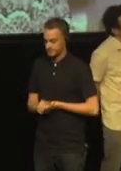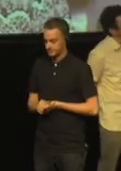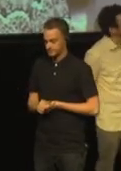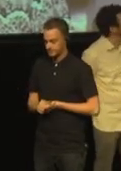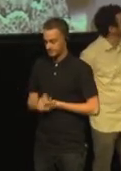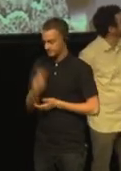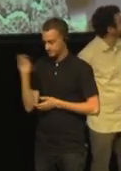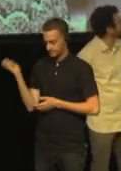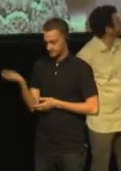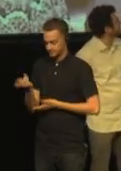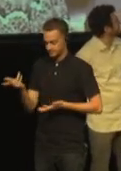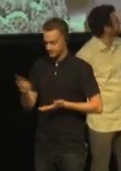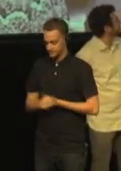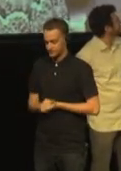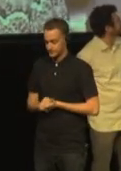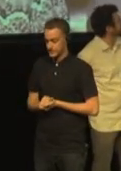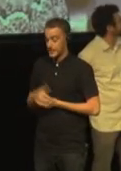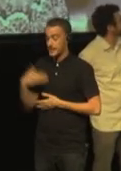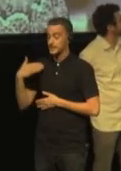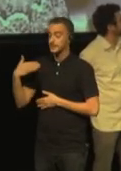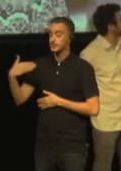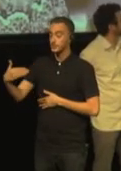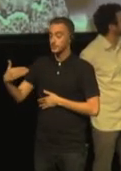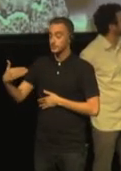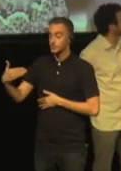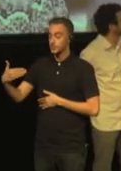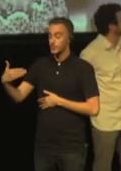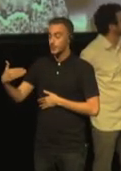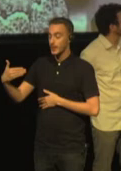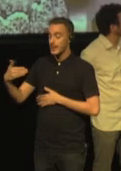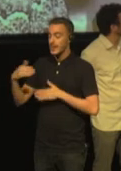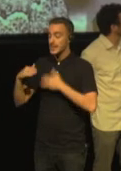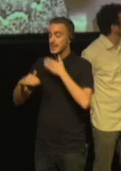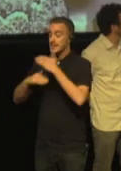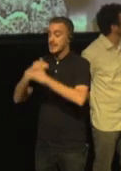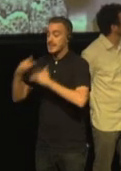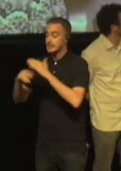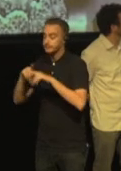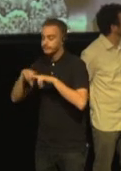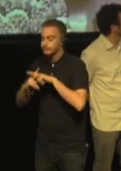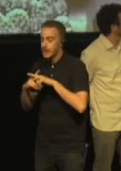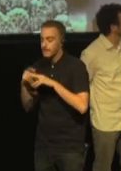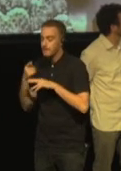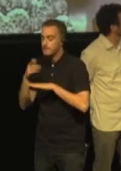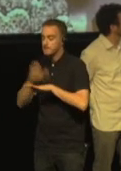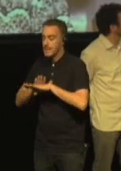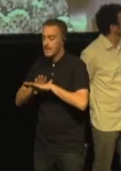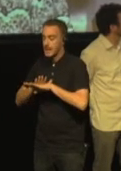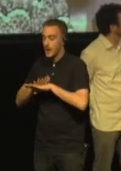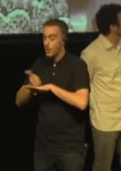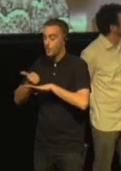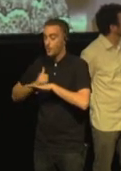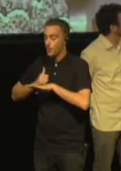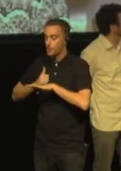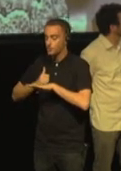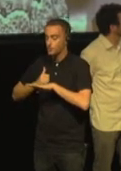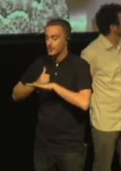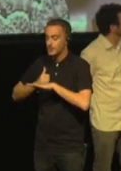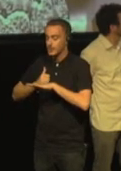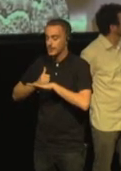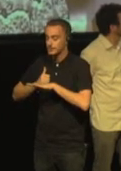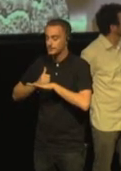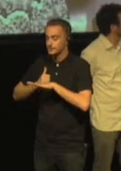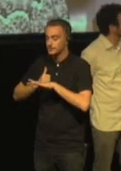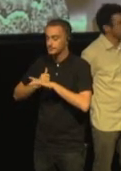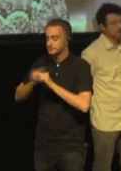We must, in the future, develop a tool to measure these types of developments and opportunities, to see if anything changes as a